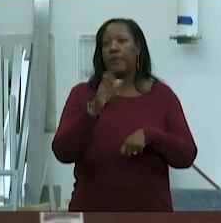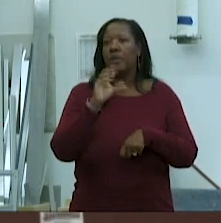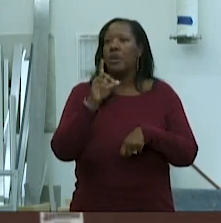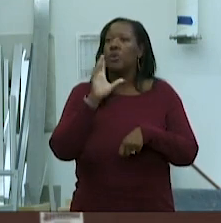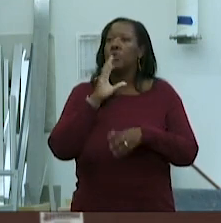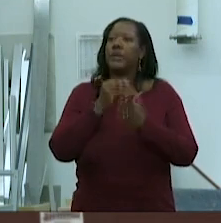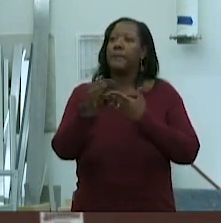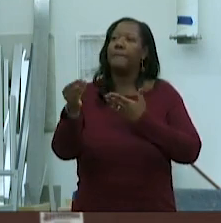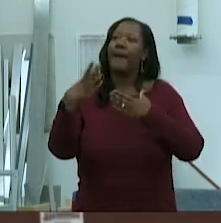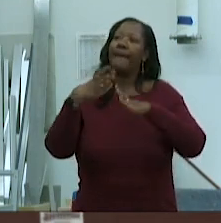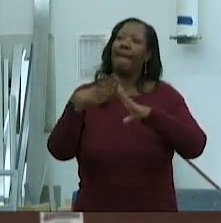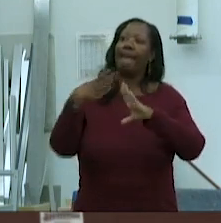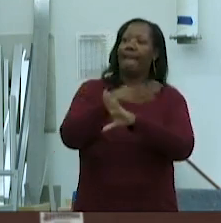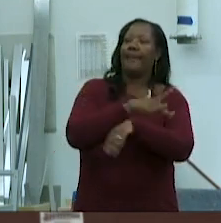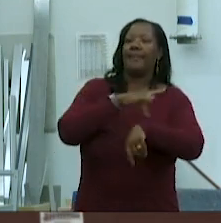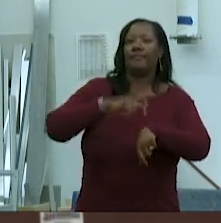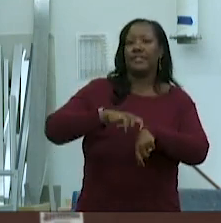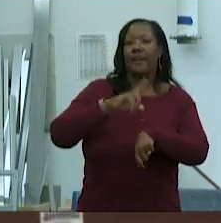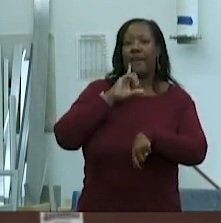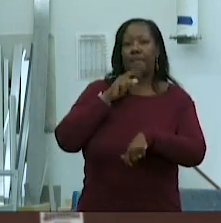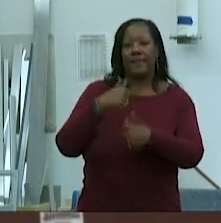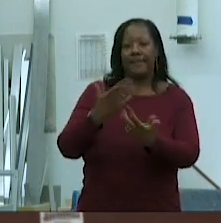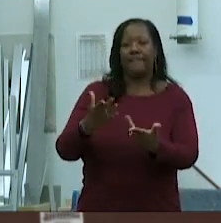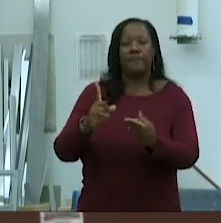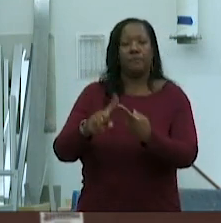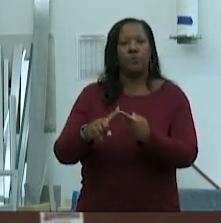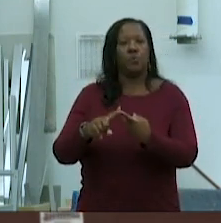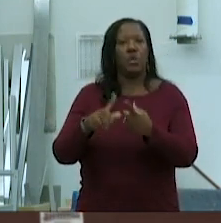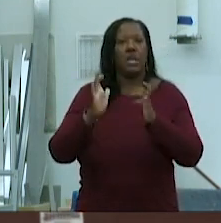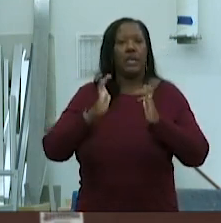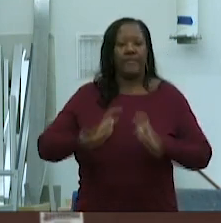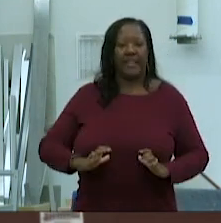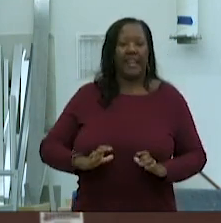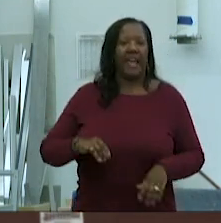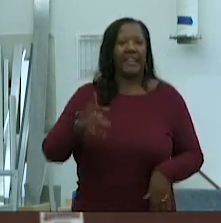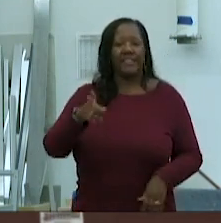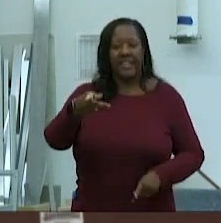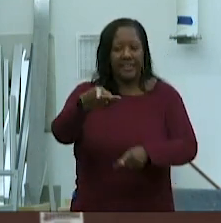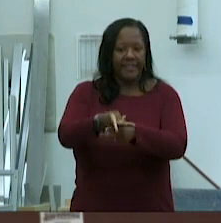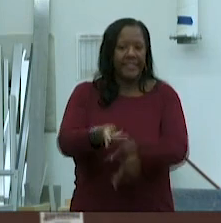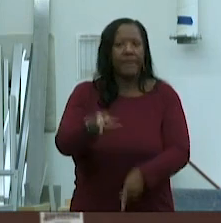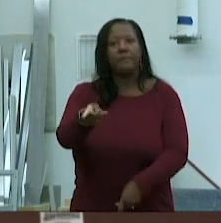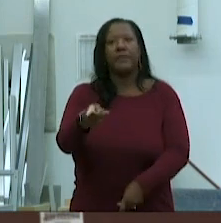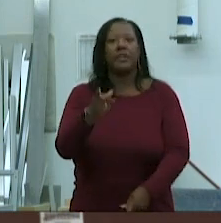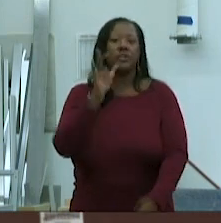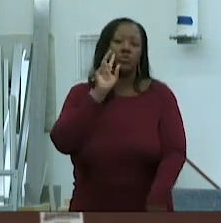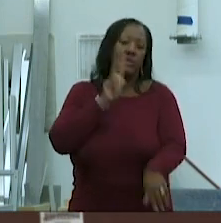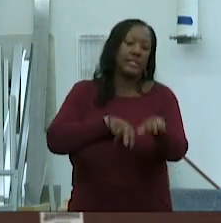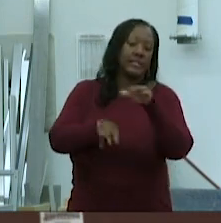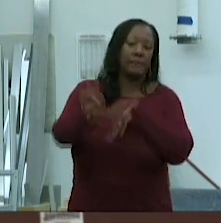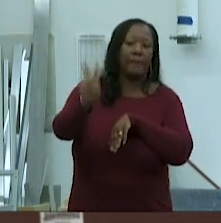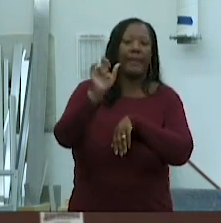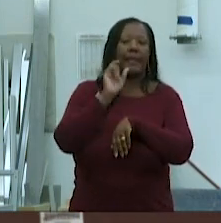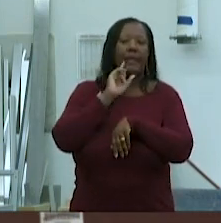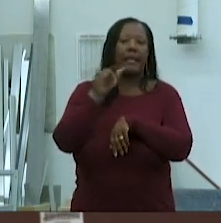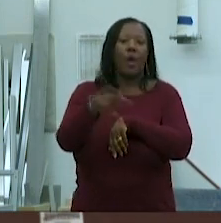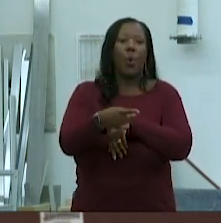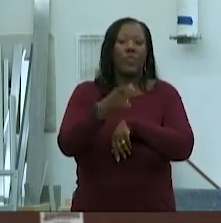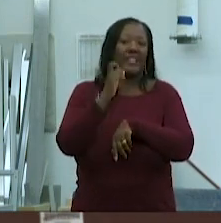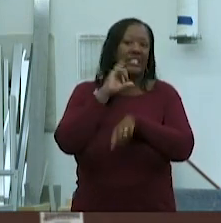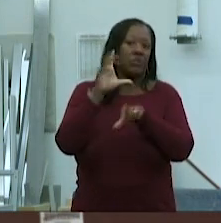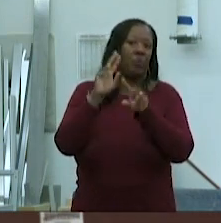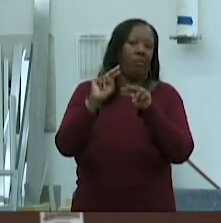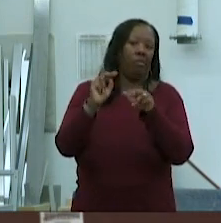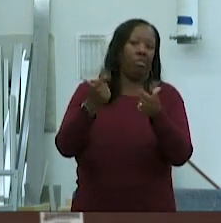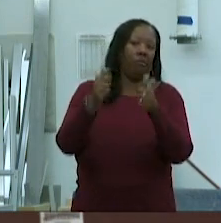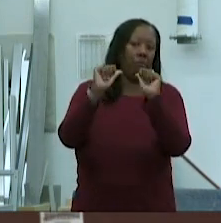ahead of time and give them to the client. They can keep them in the same cabinet even, as you anticipate this bearing is going to wear out a lot. Every